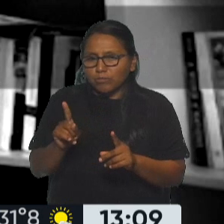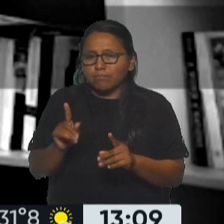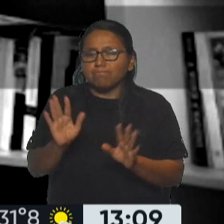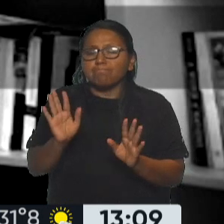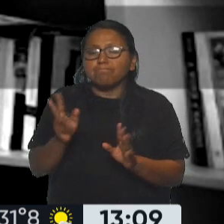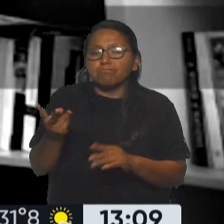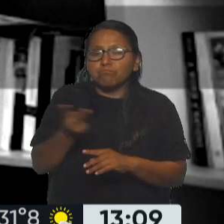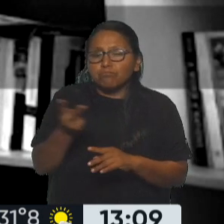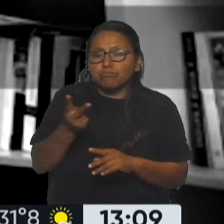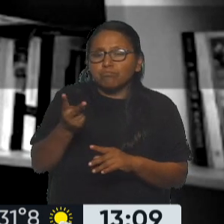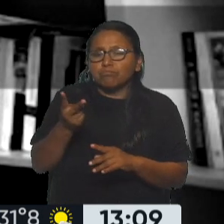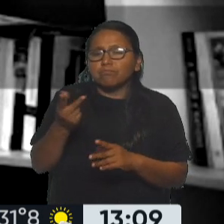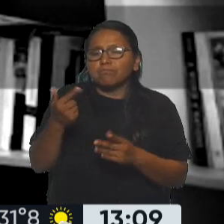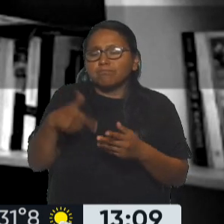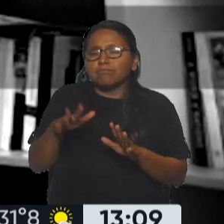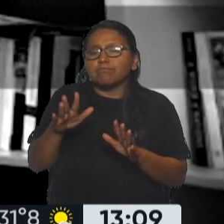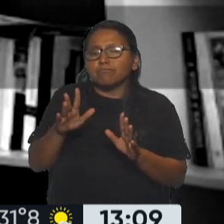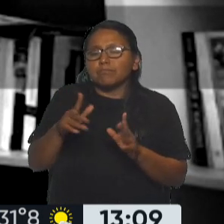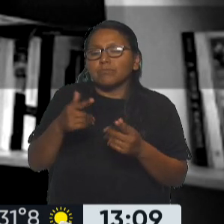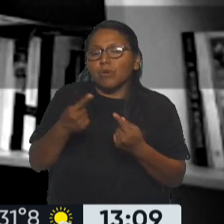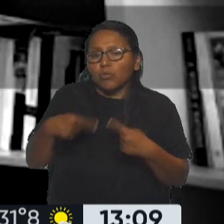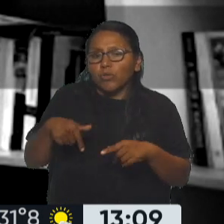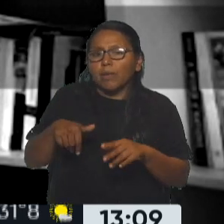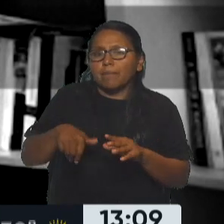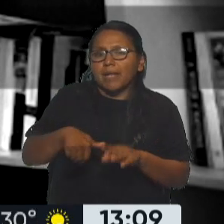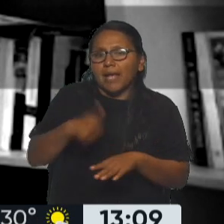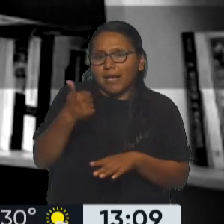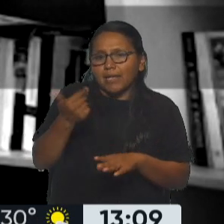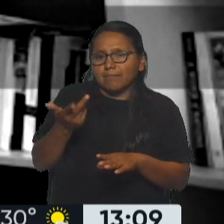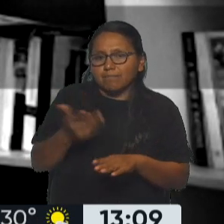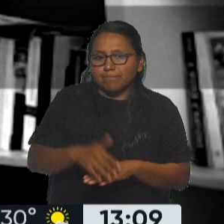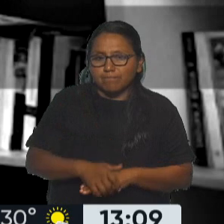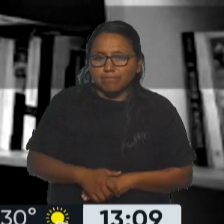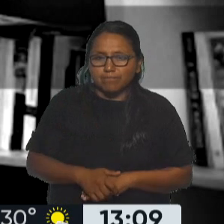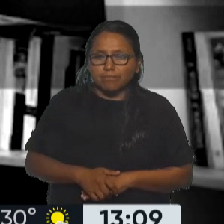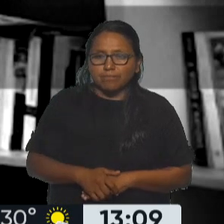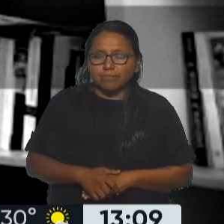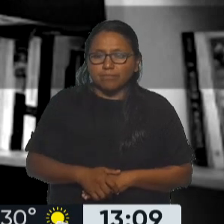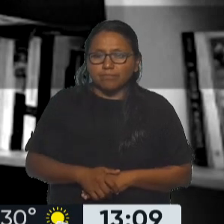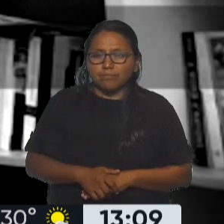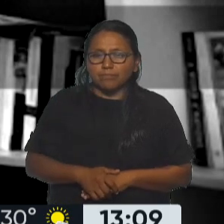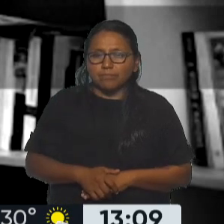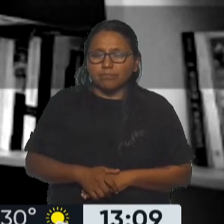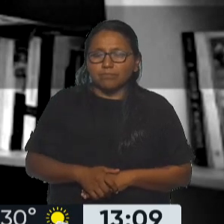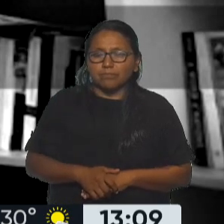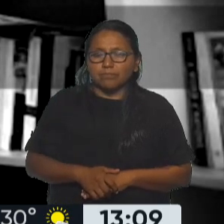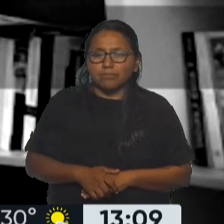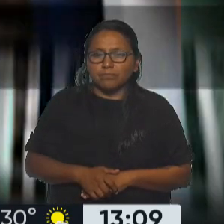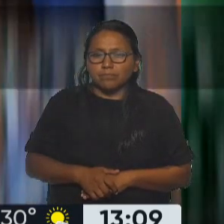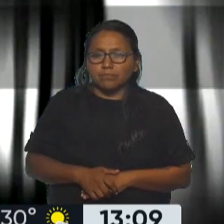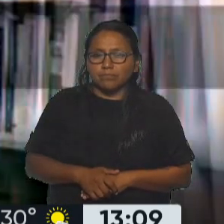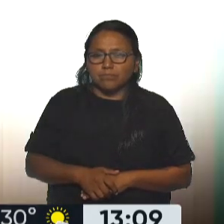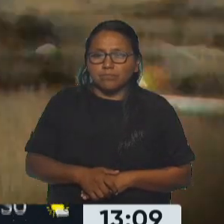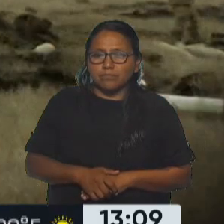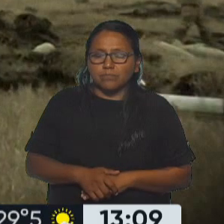both of the opinion that they have to make more gains on the battlefield before even considering any sort of